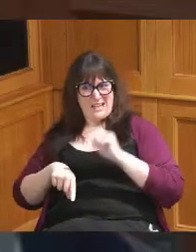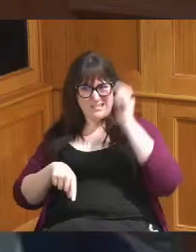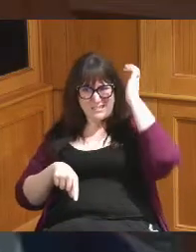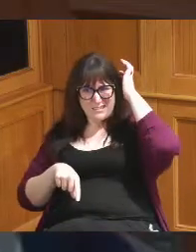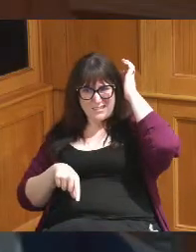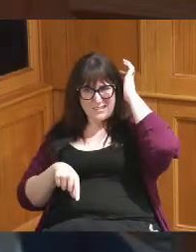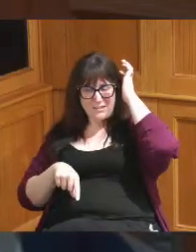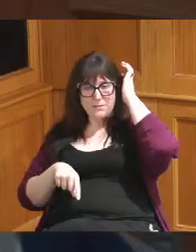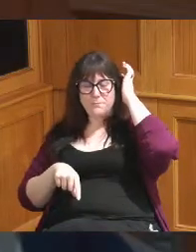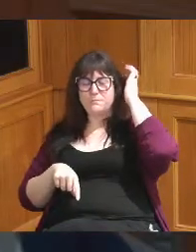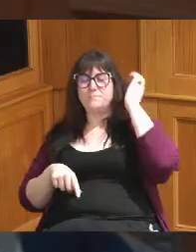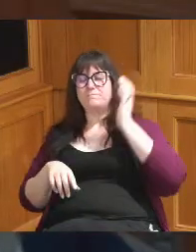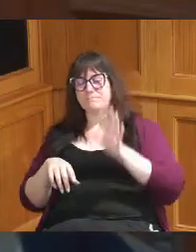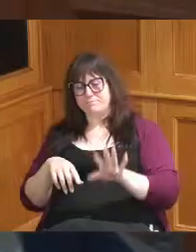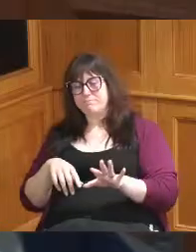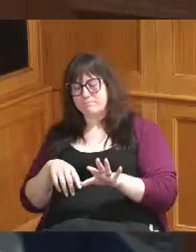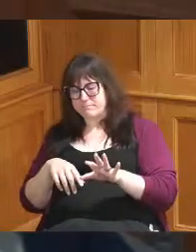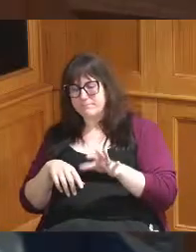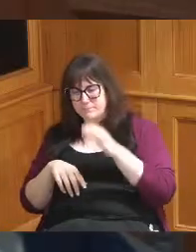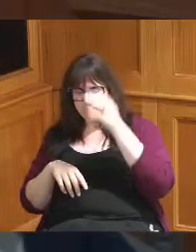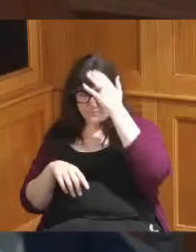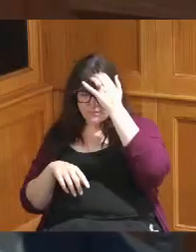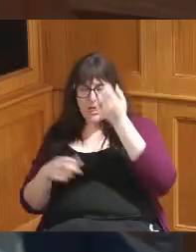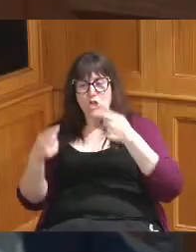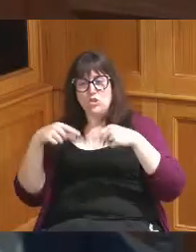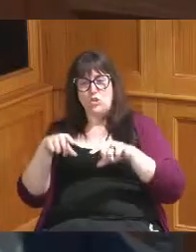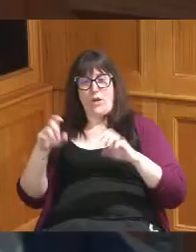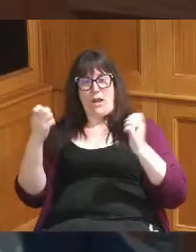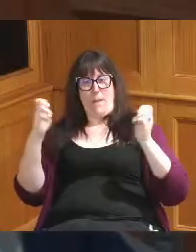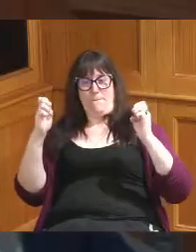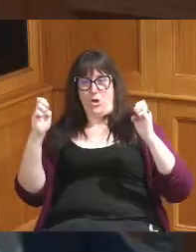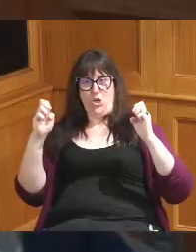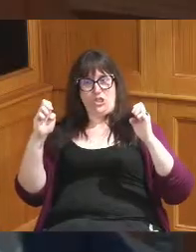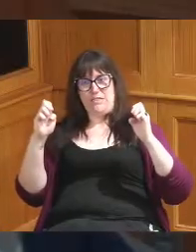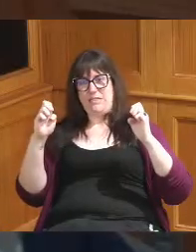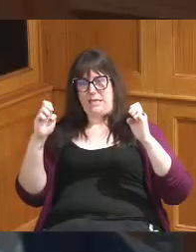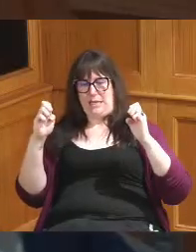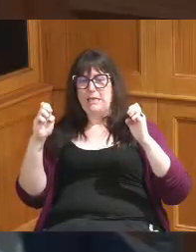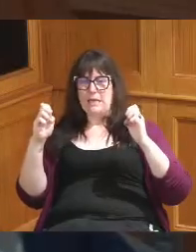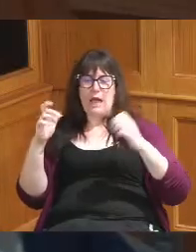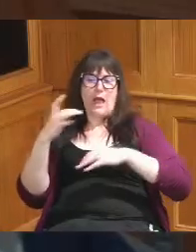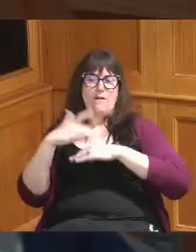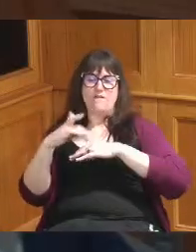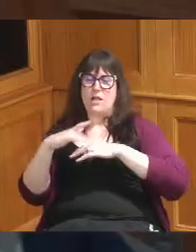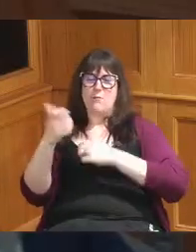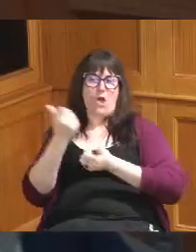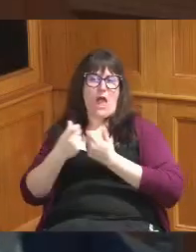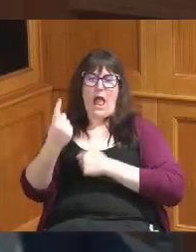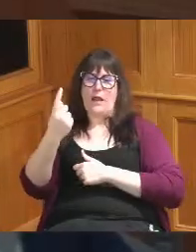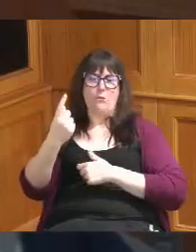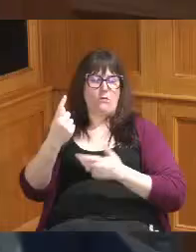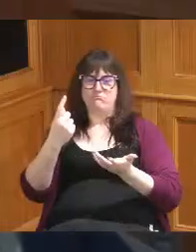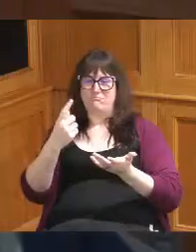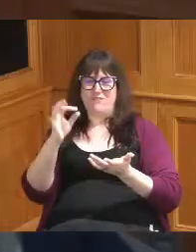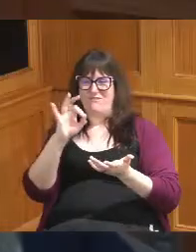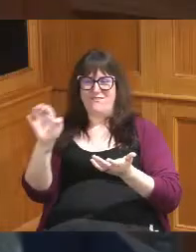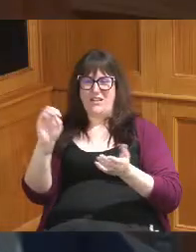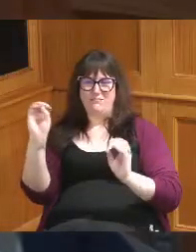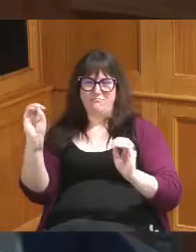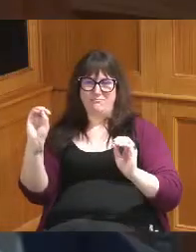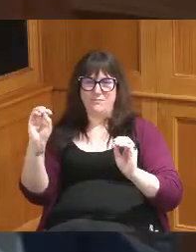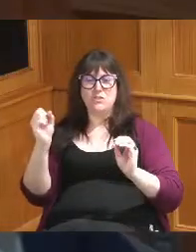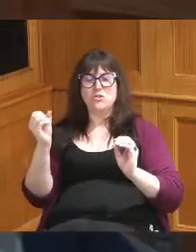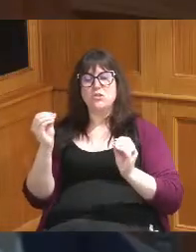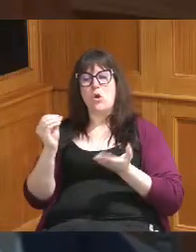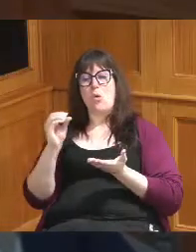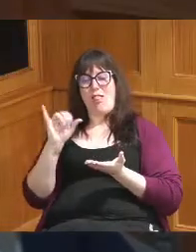during an emergency, a public health type emergency, it would be available to anyone without fee. And so the fee is